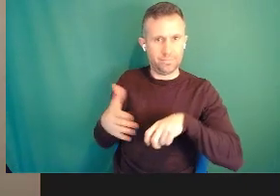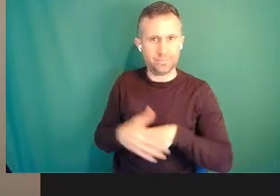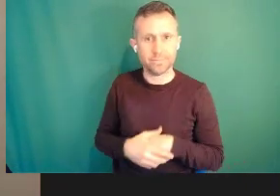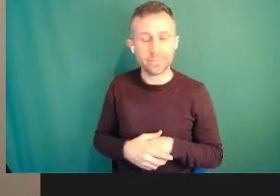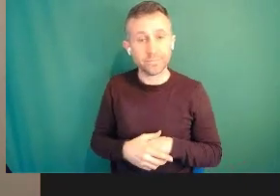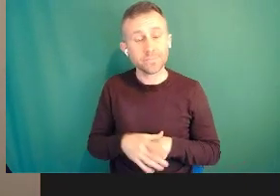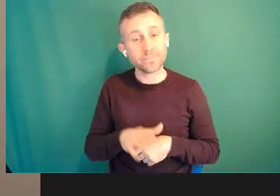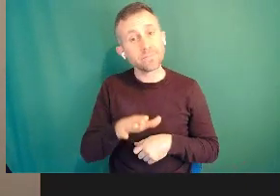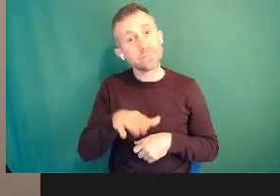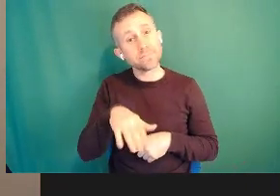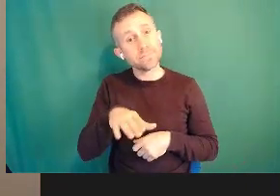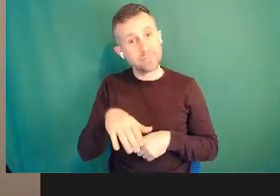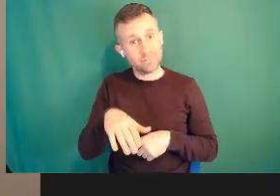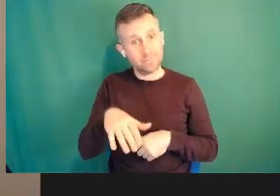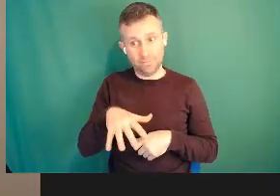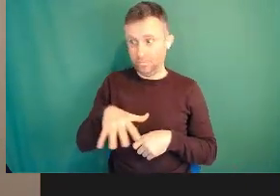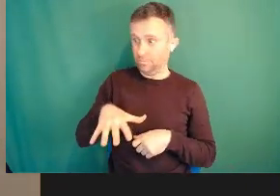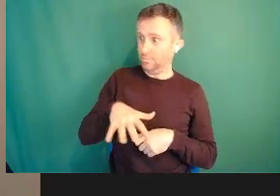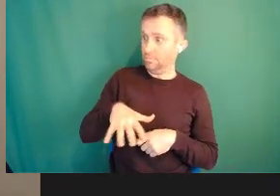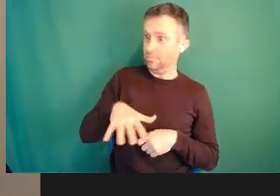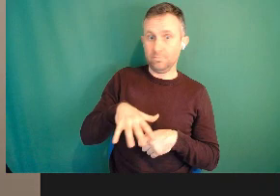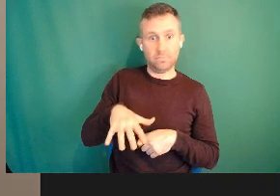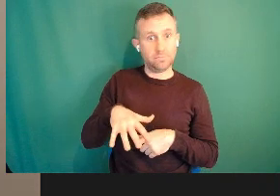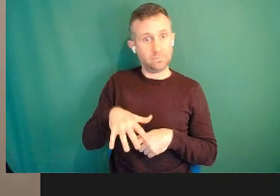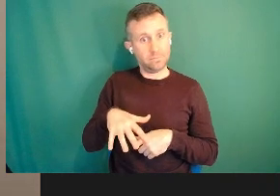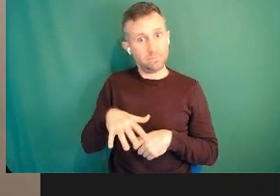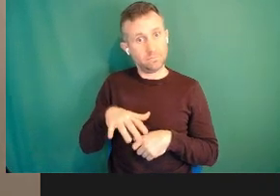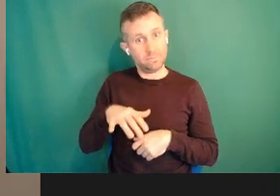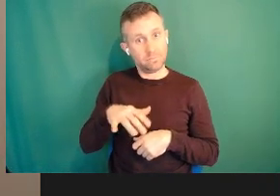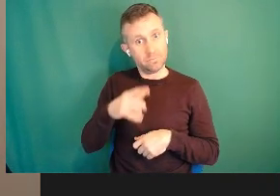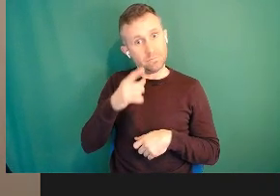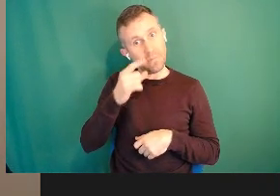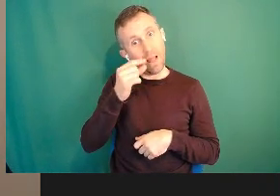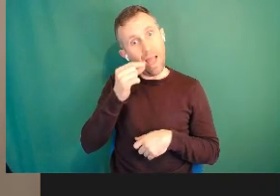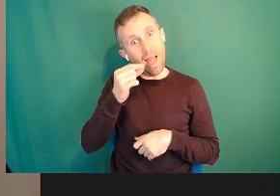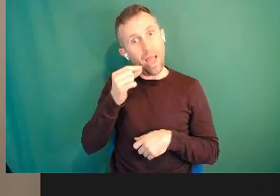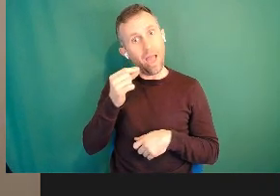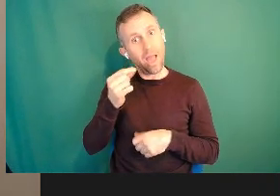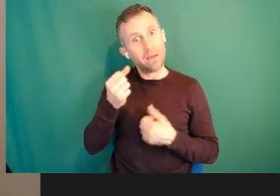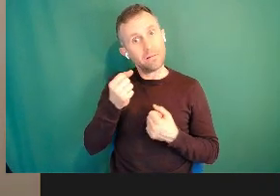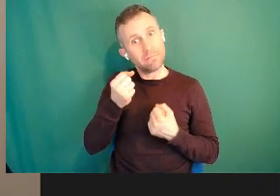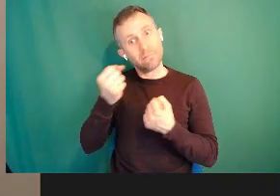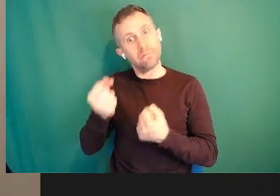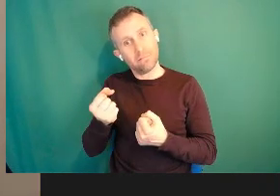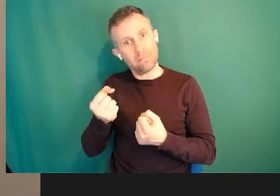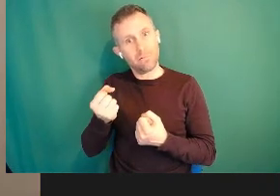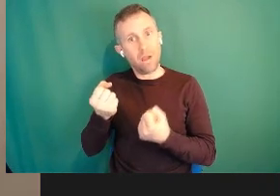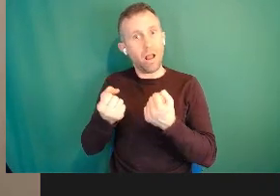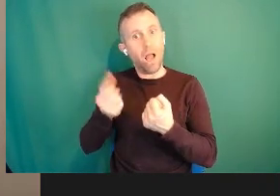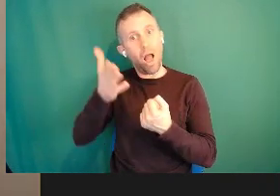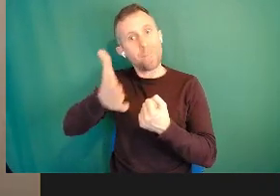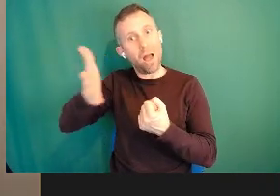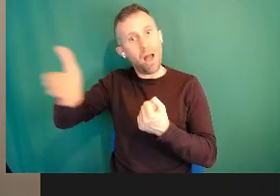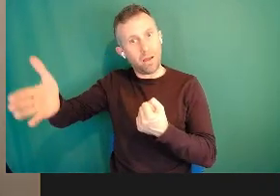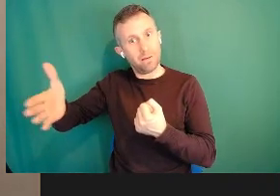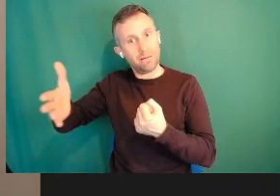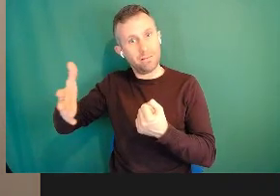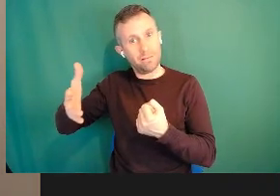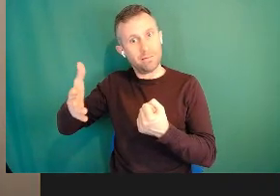park to the house, because our registration desk is up by by the car park. And it's